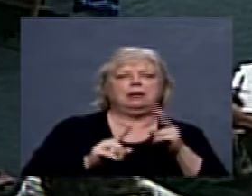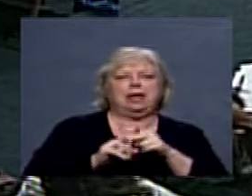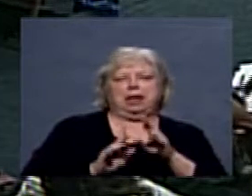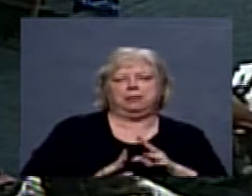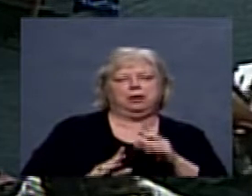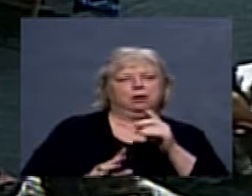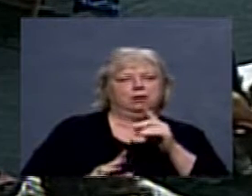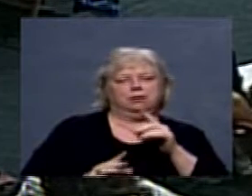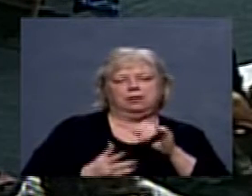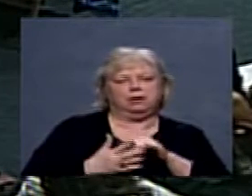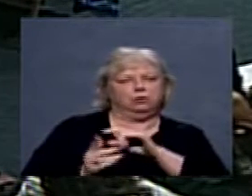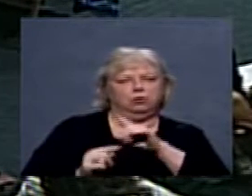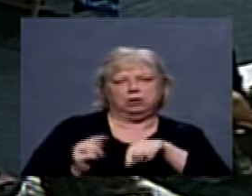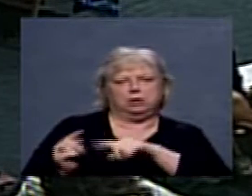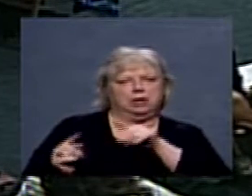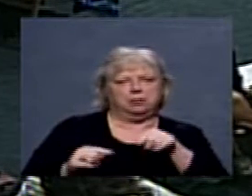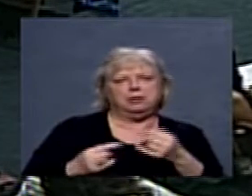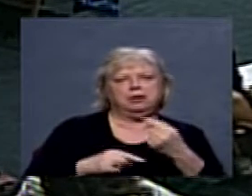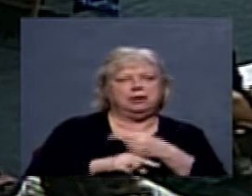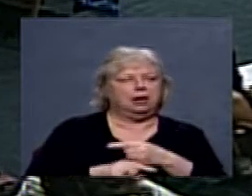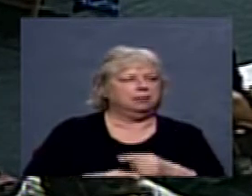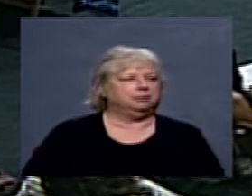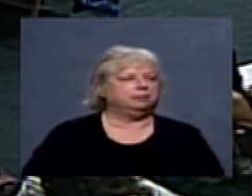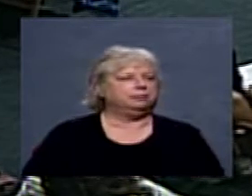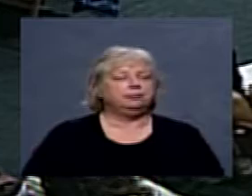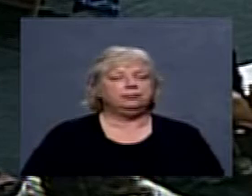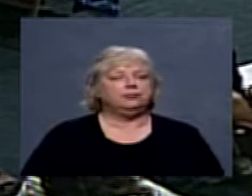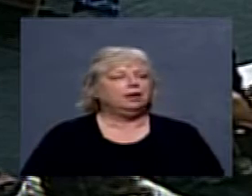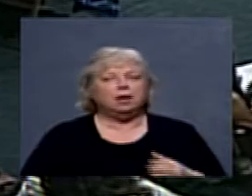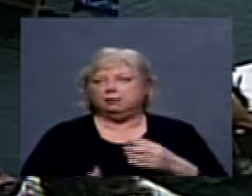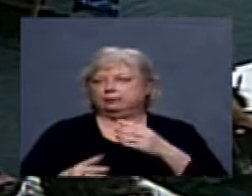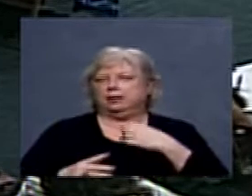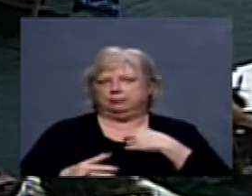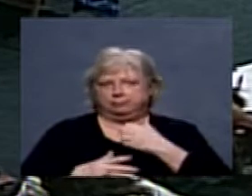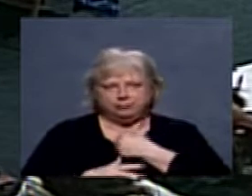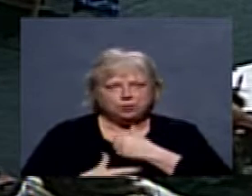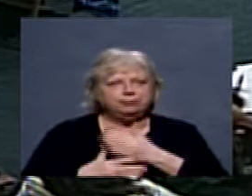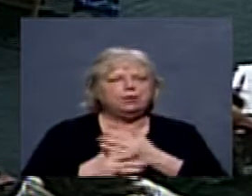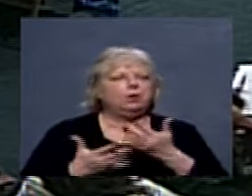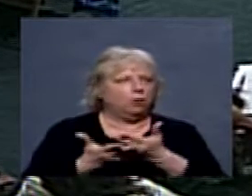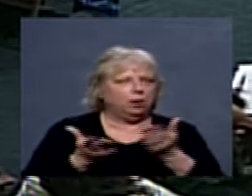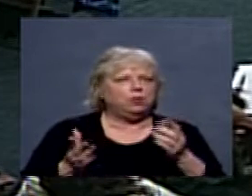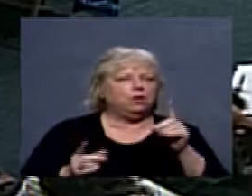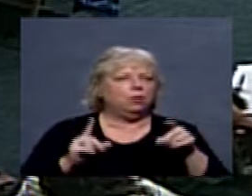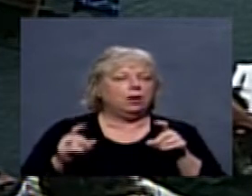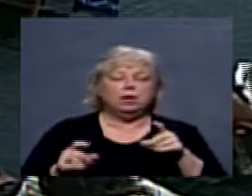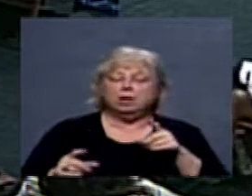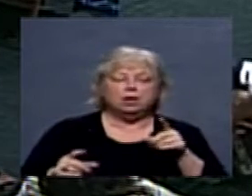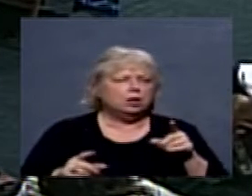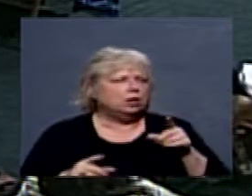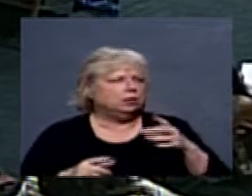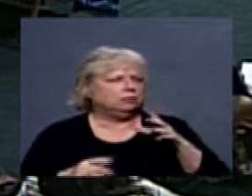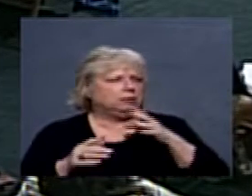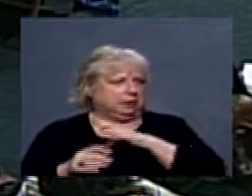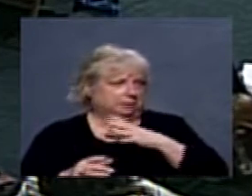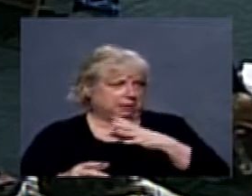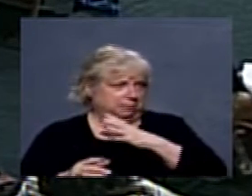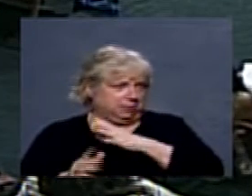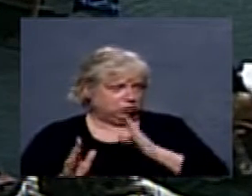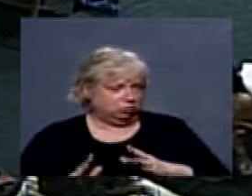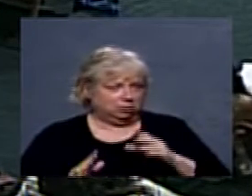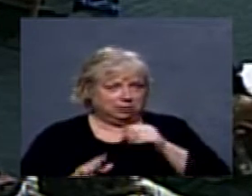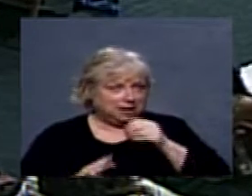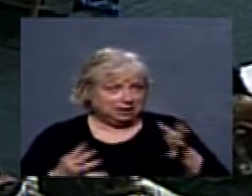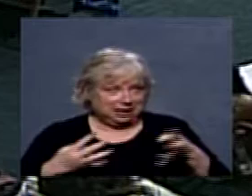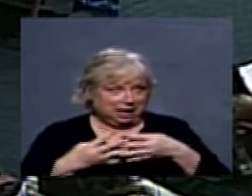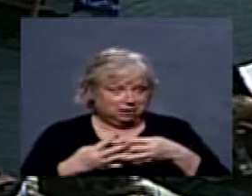be here today. Okay, Mr. May? go ahead with the questions. I'm sorry. It's not gated, you said. No, it's not. Well,